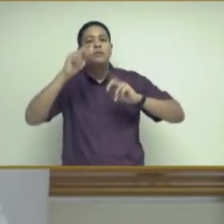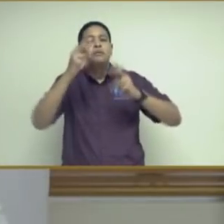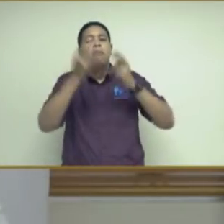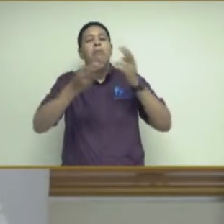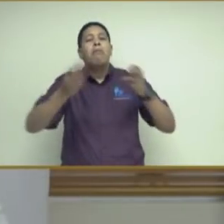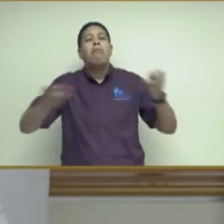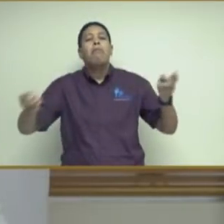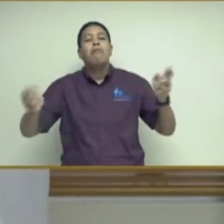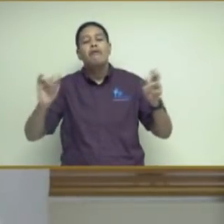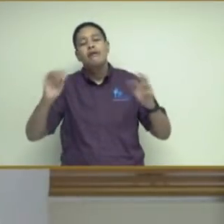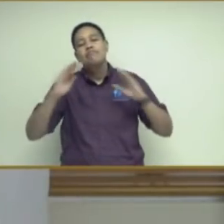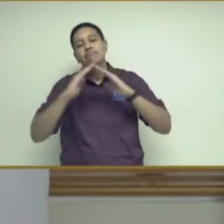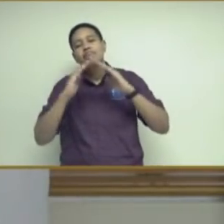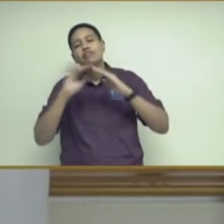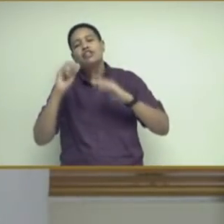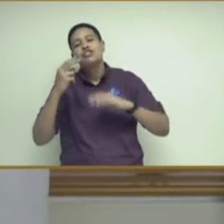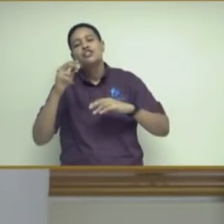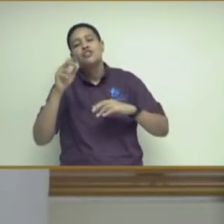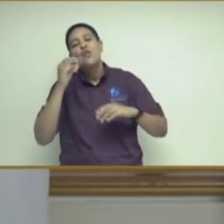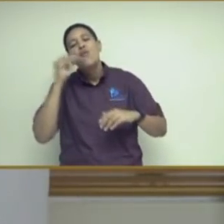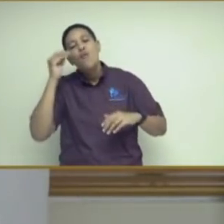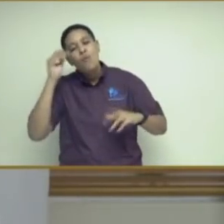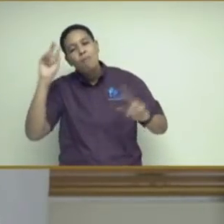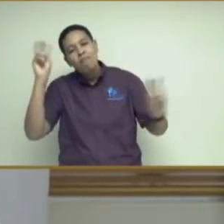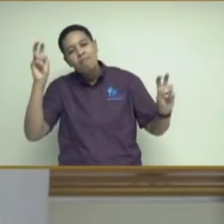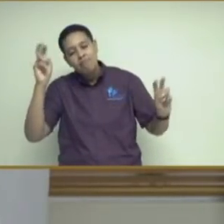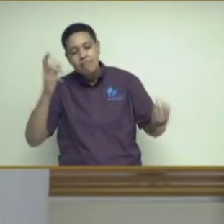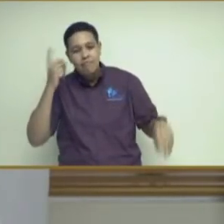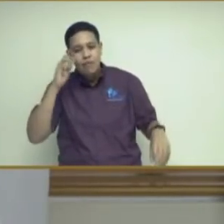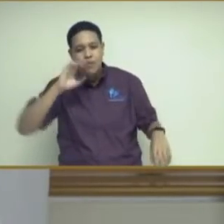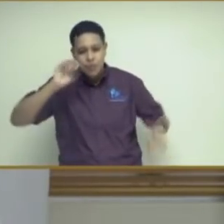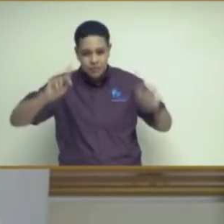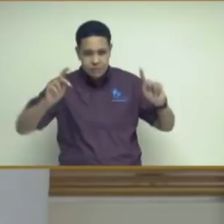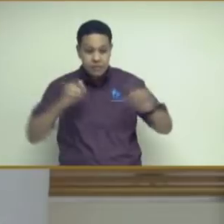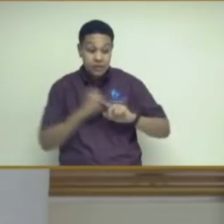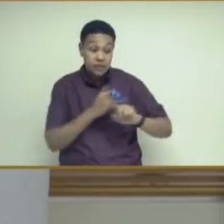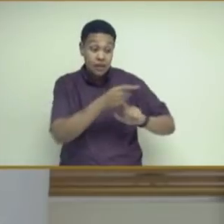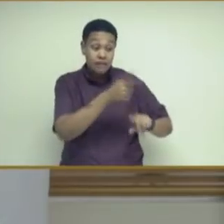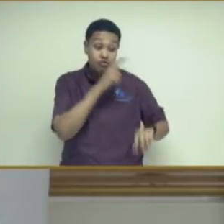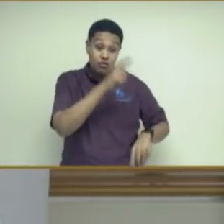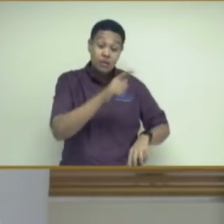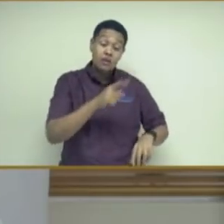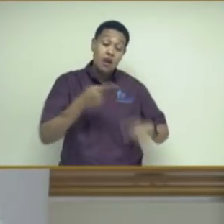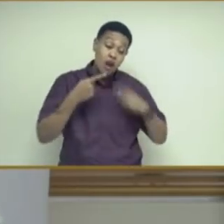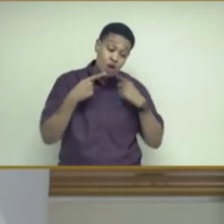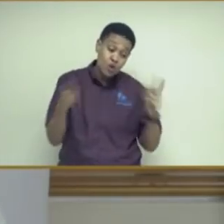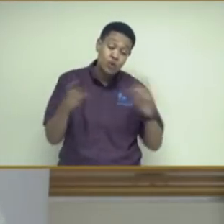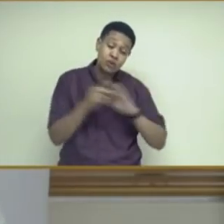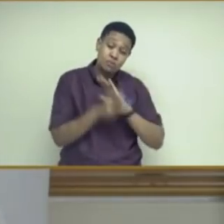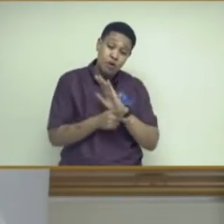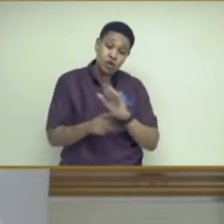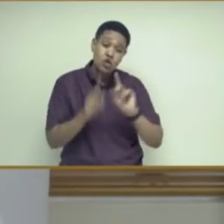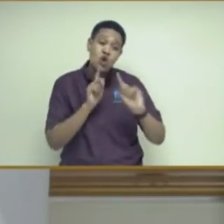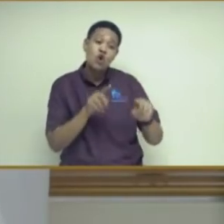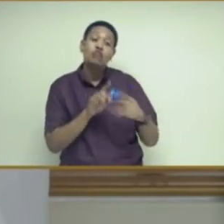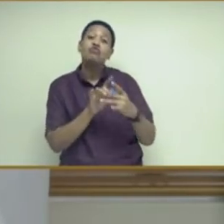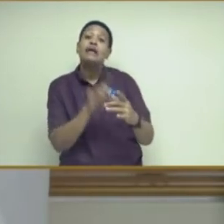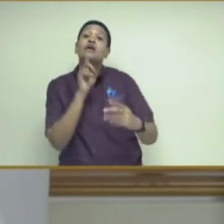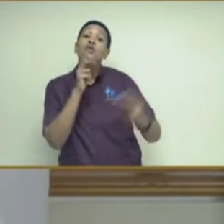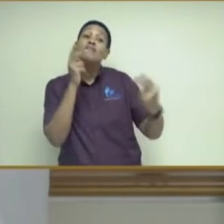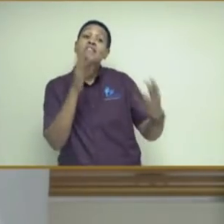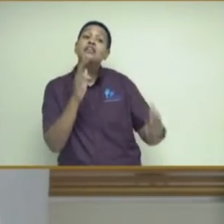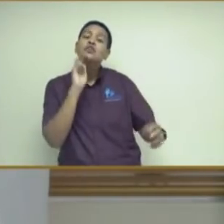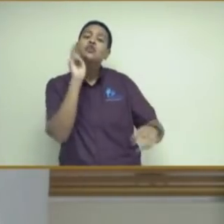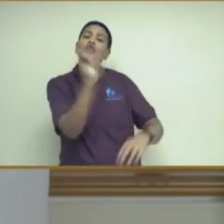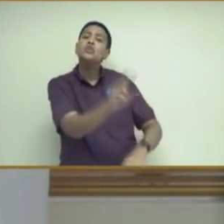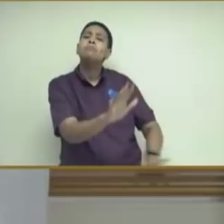announced policy or orders by the Prime Minister, the issues around visitation, which have